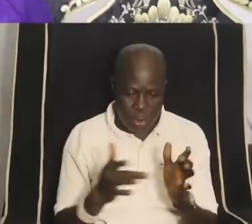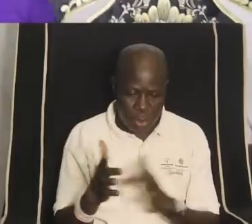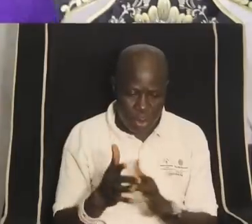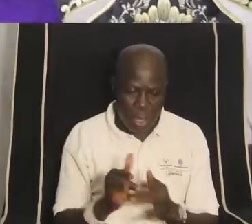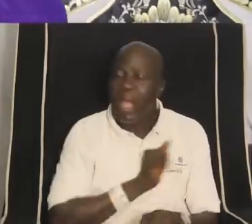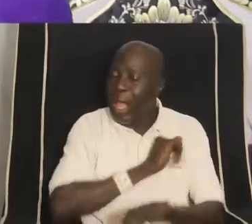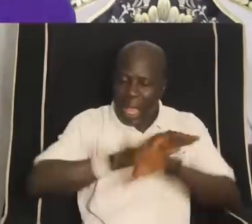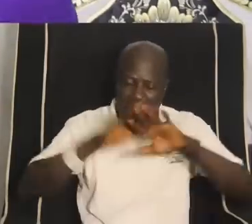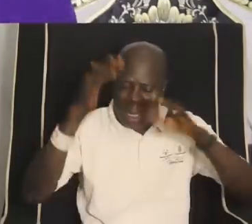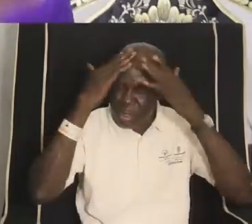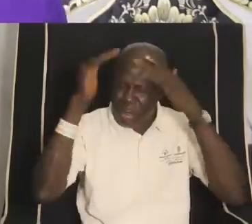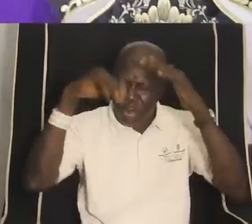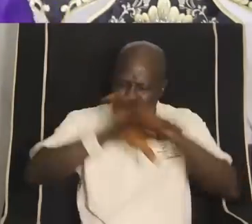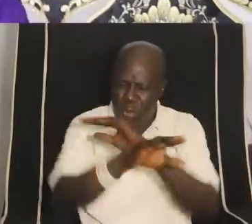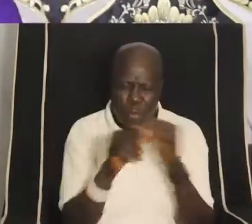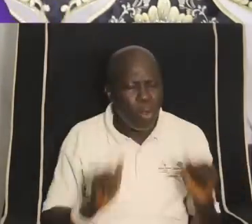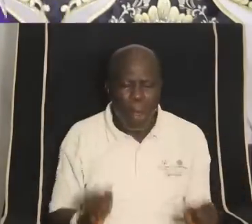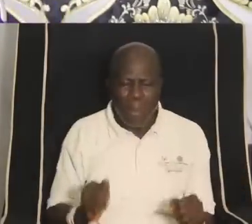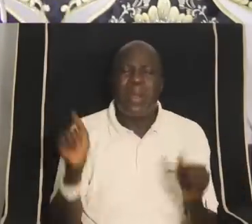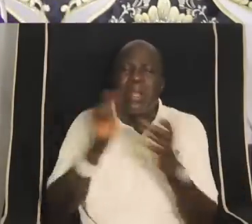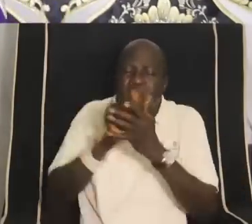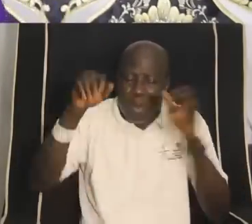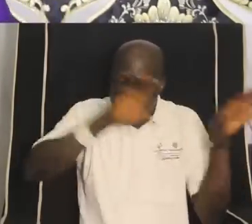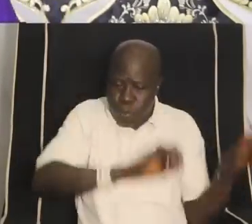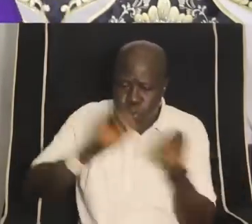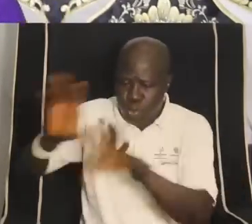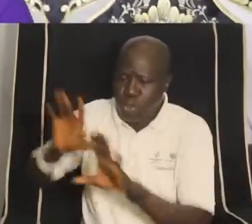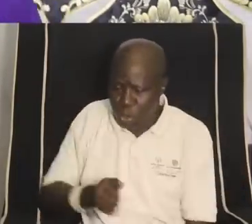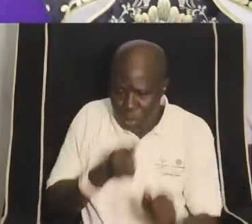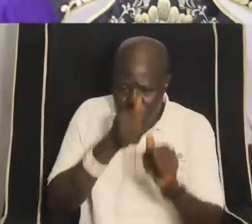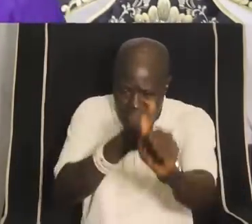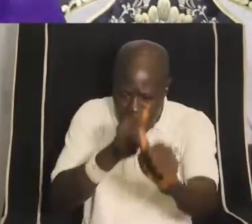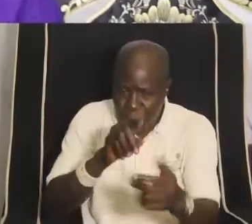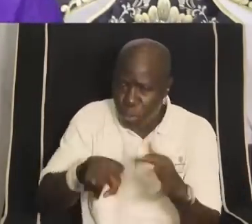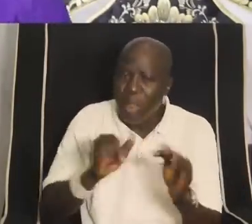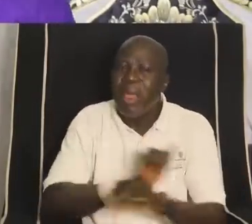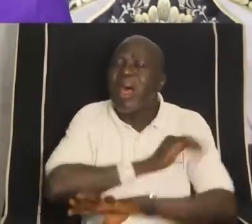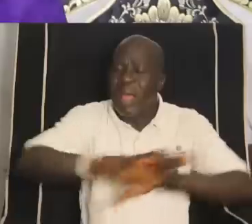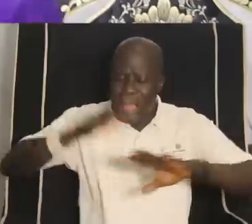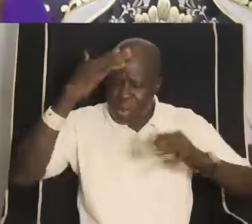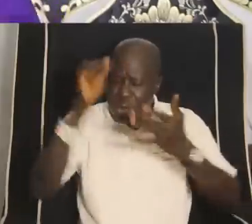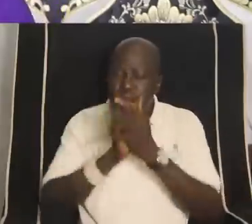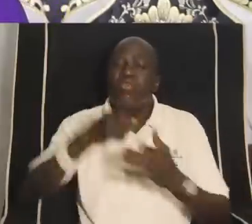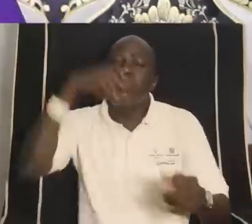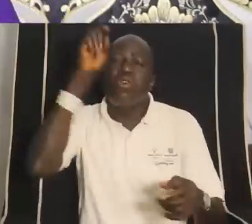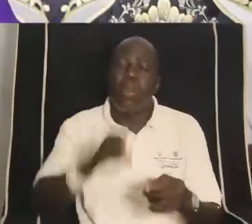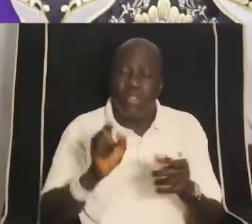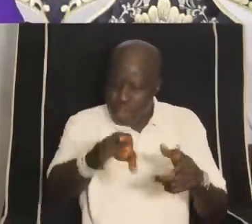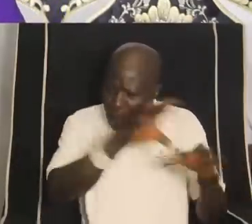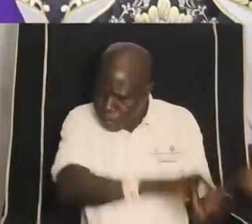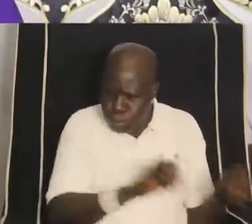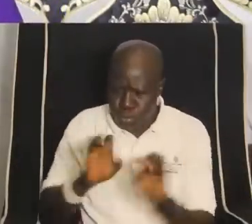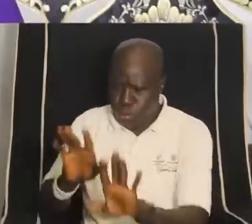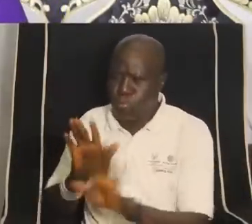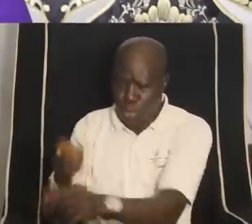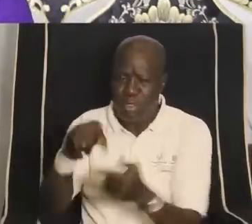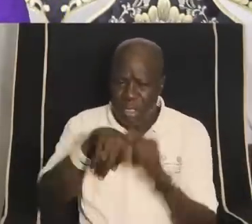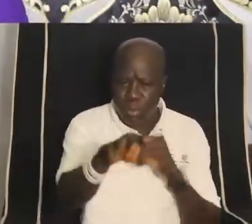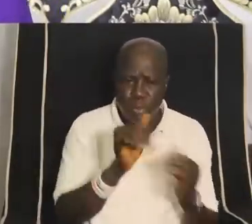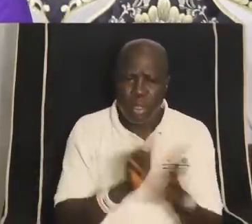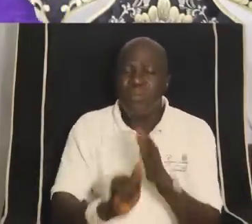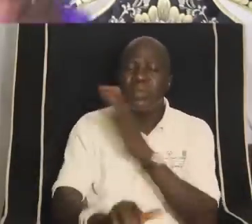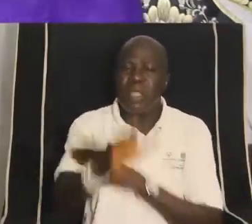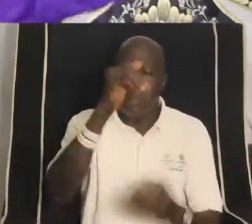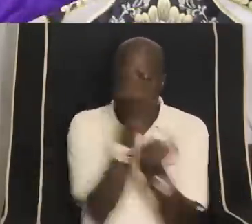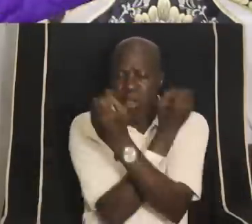o ma agbara to ti ti ara re bo. I don't know the power you put yourself into. Mi o mo nu egun to ti ti ara re mo. I don't know the curse that you dip yourself into. Agbara